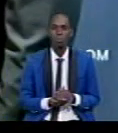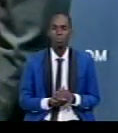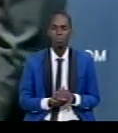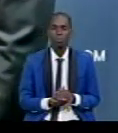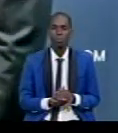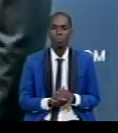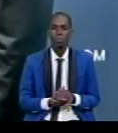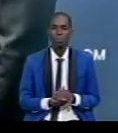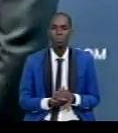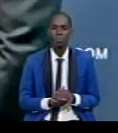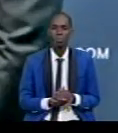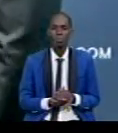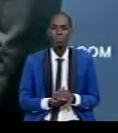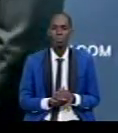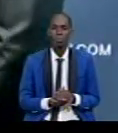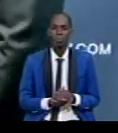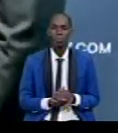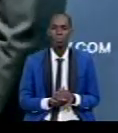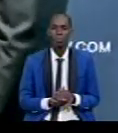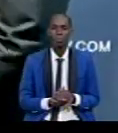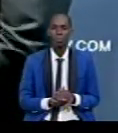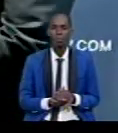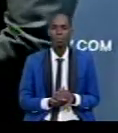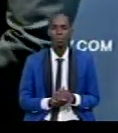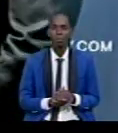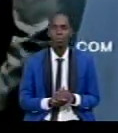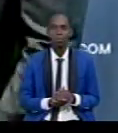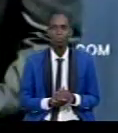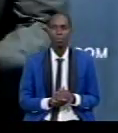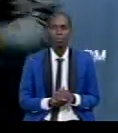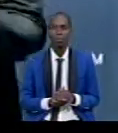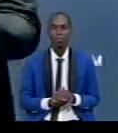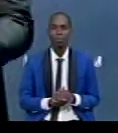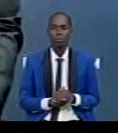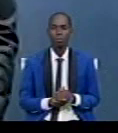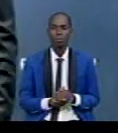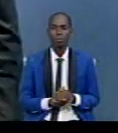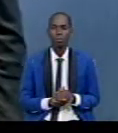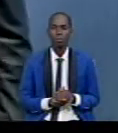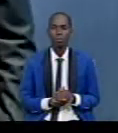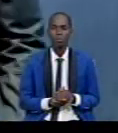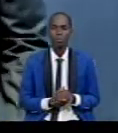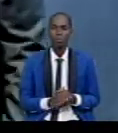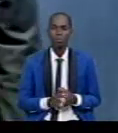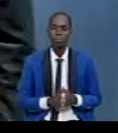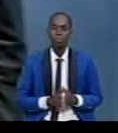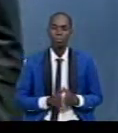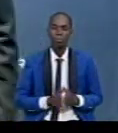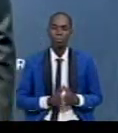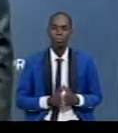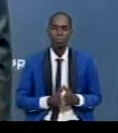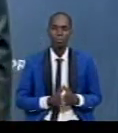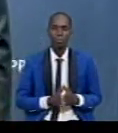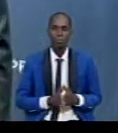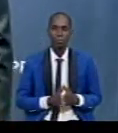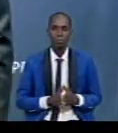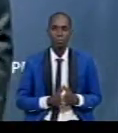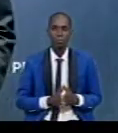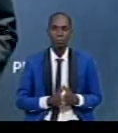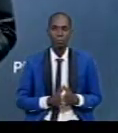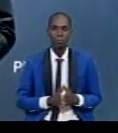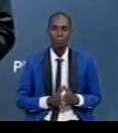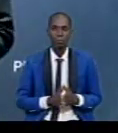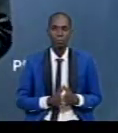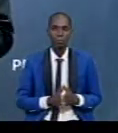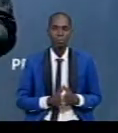kingdom. Can you share a little bit about with us? Yeah, so pray.com is the number one app for daily prayer and faith-based audio content.